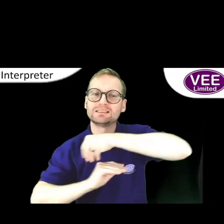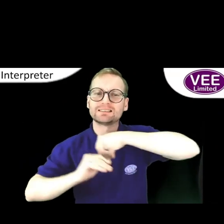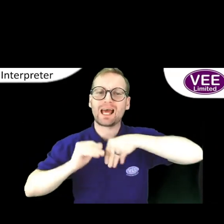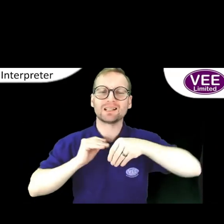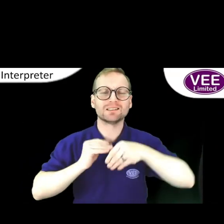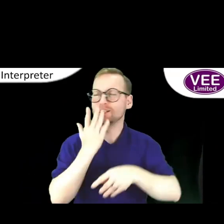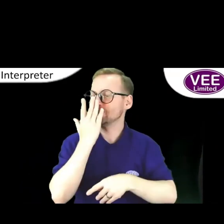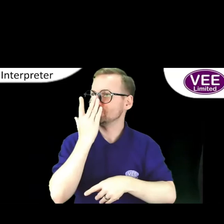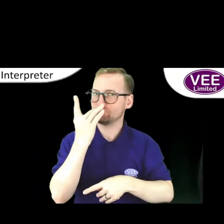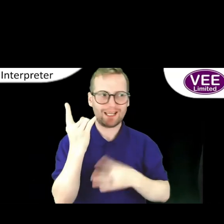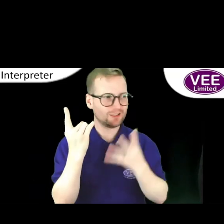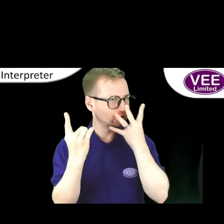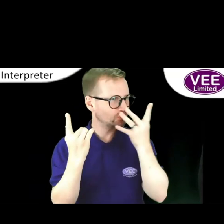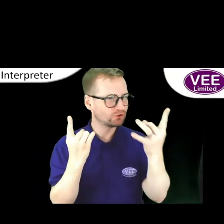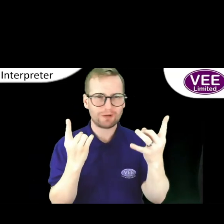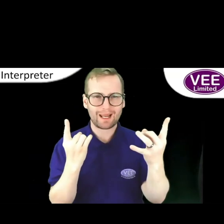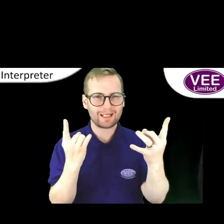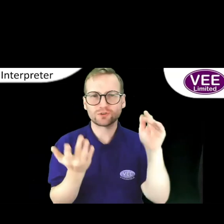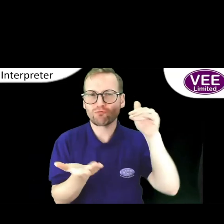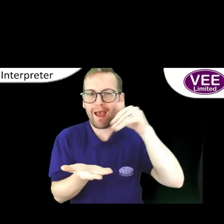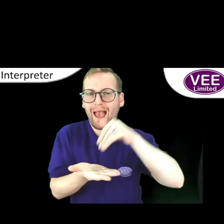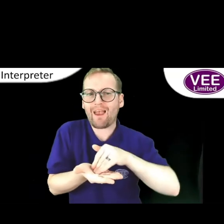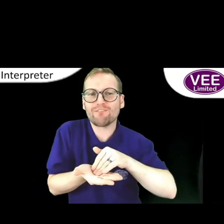Strangers adrift in a foreign land.